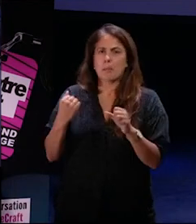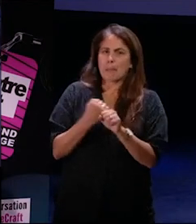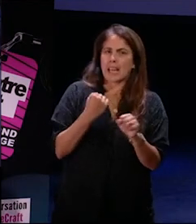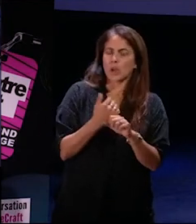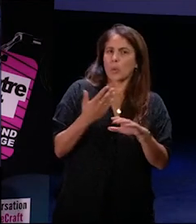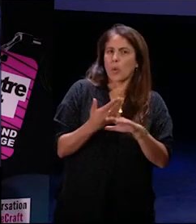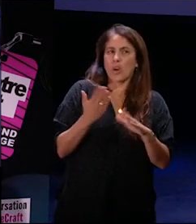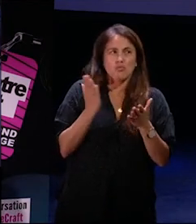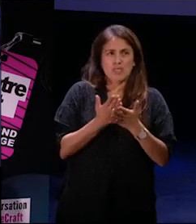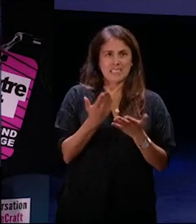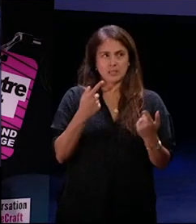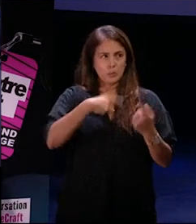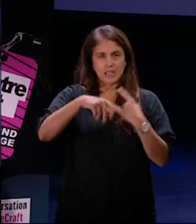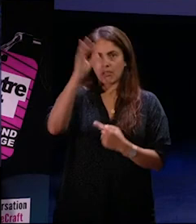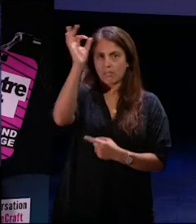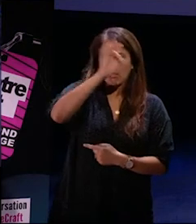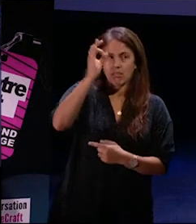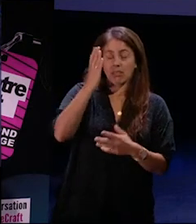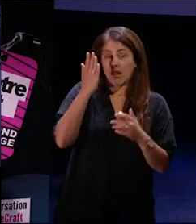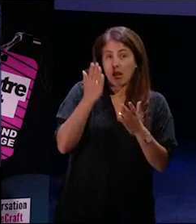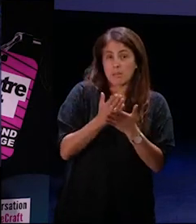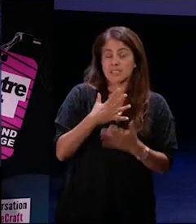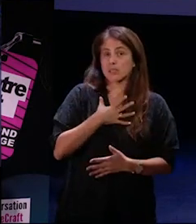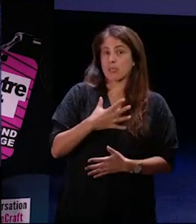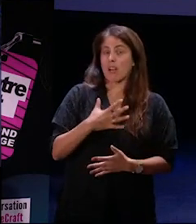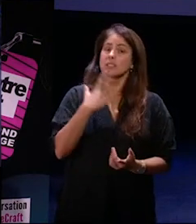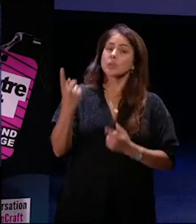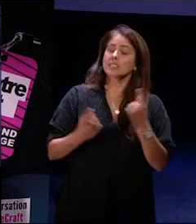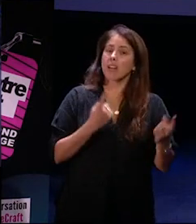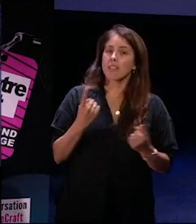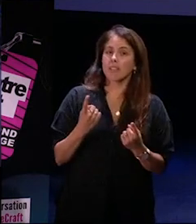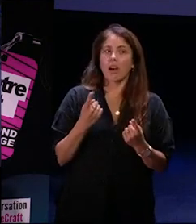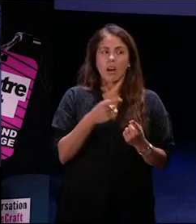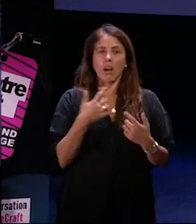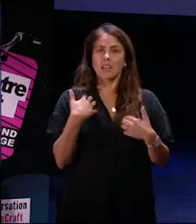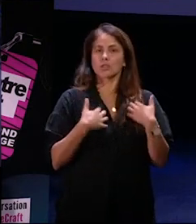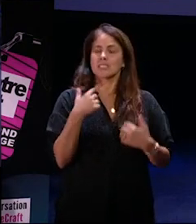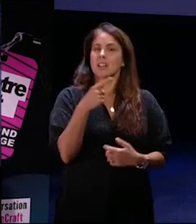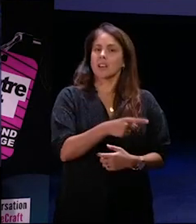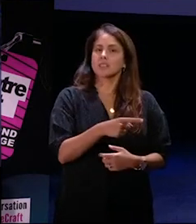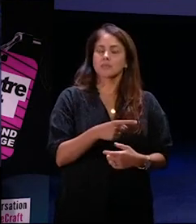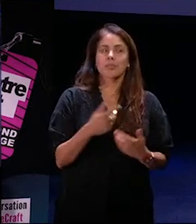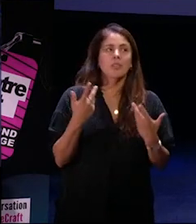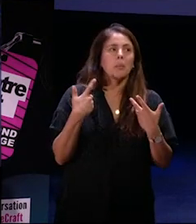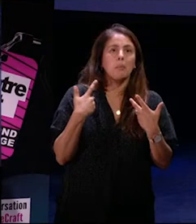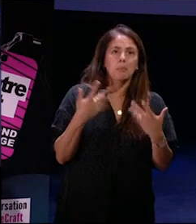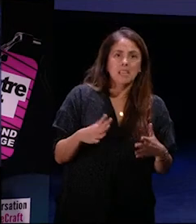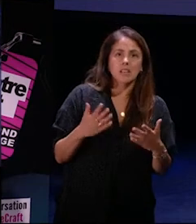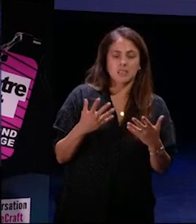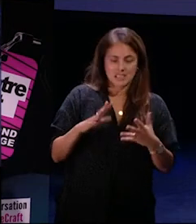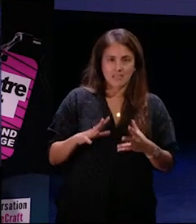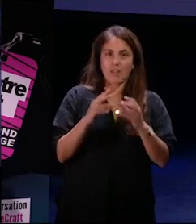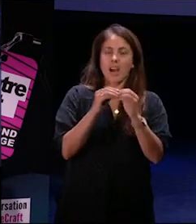massive unknown and always surprising kind of the bits of you that are of interest. And I spent a lot of time working with